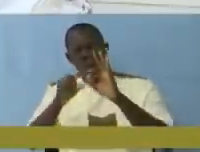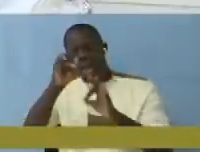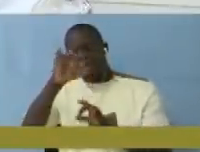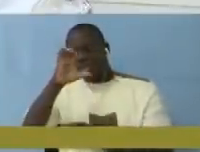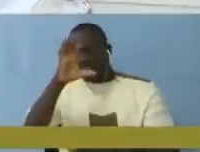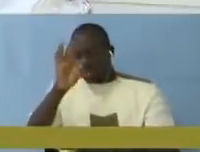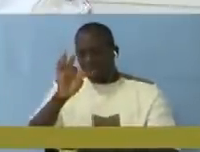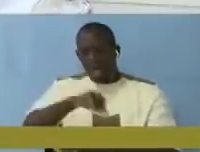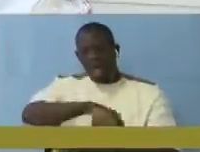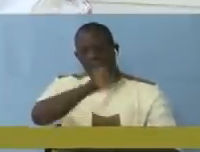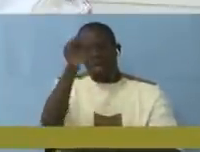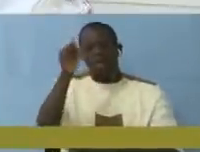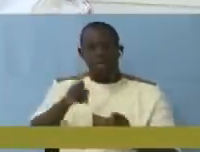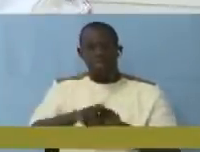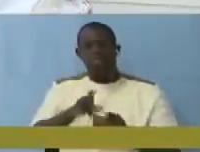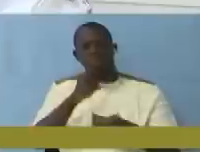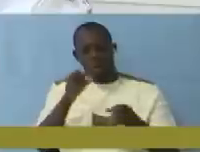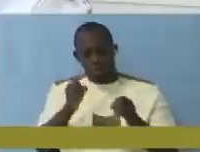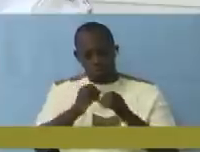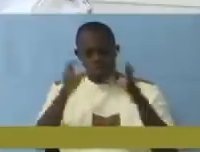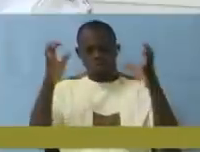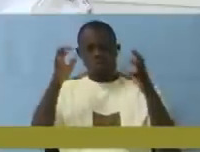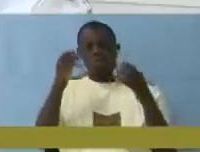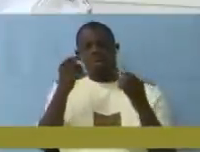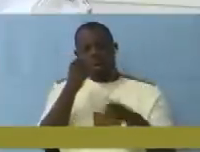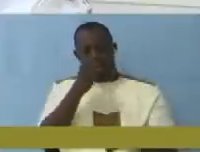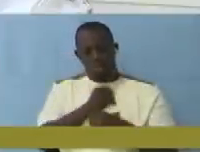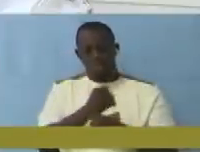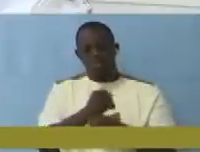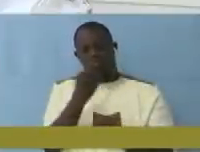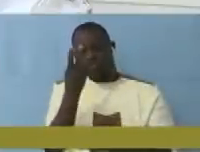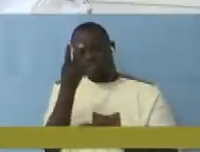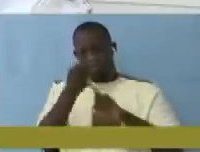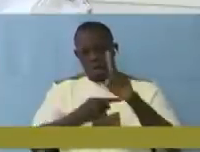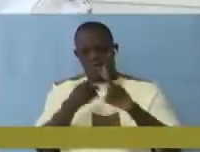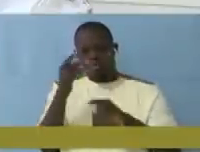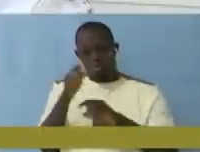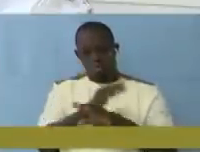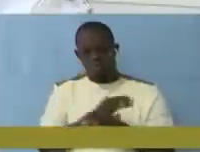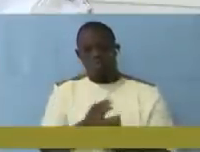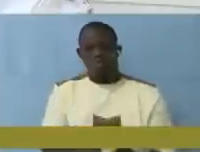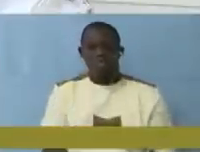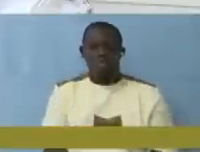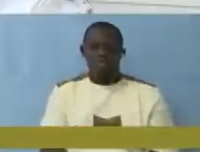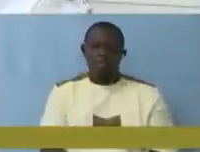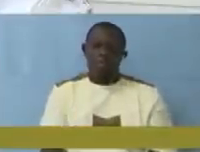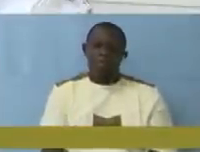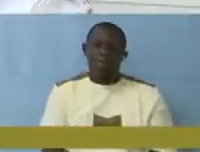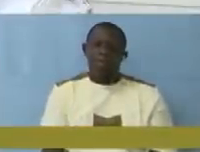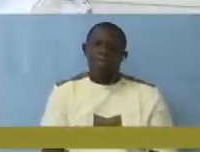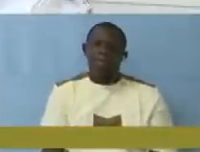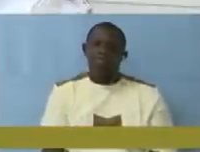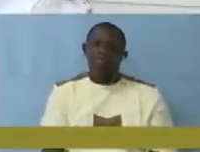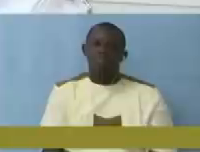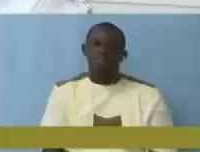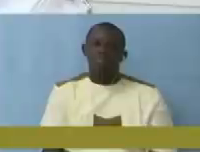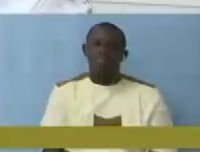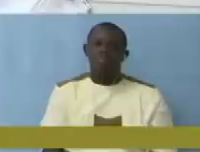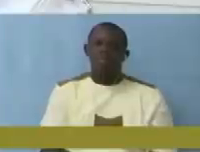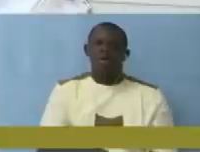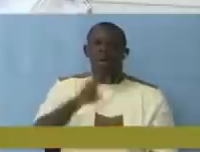Kulkata, Kurang Kunya, Lukarang, Anin, Bomdan, from Abdul Kulman Tilindawala, Karifula.